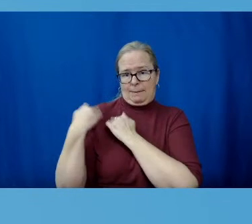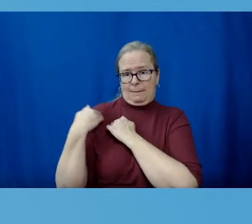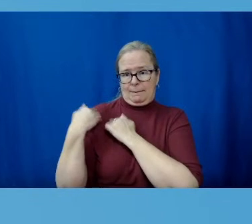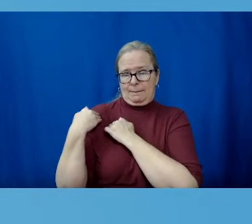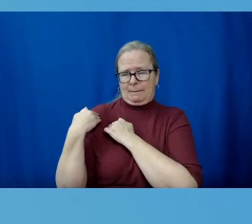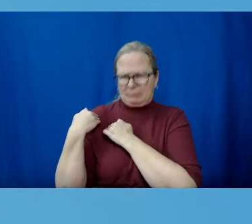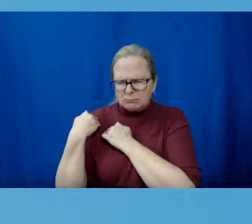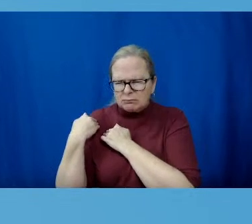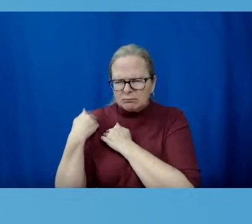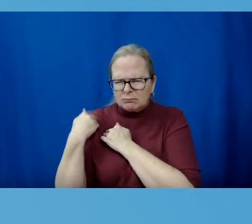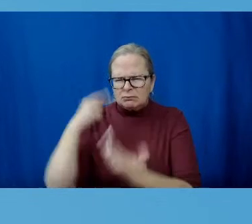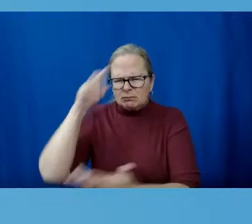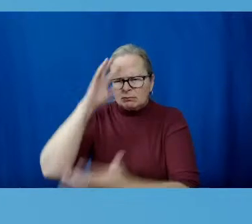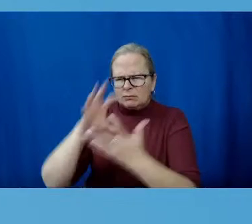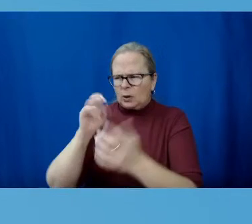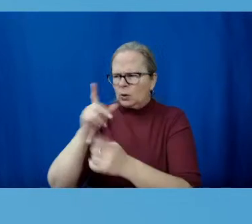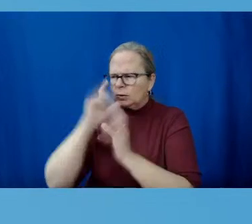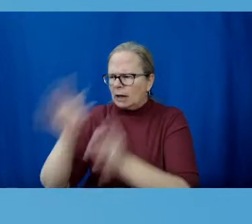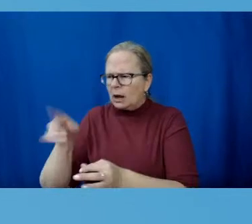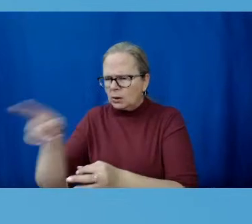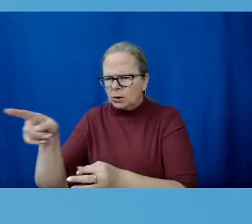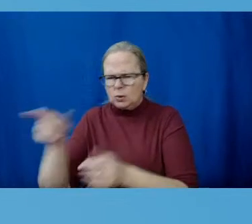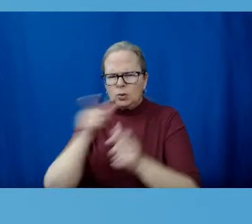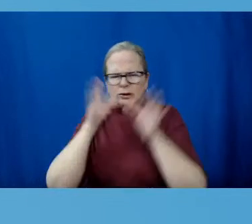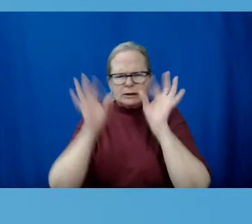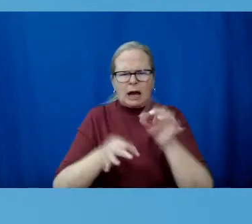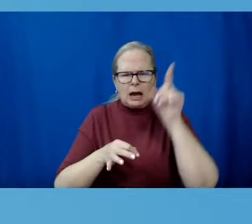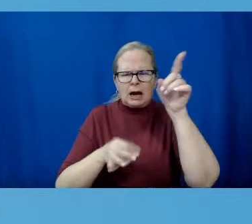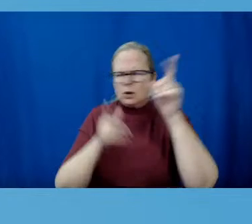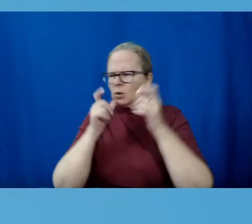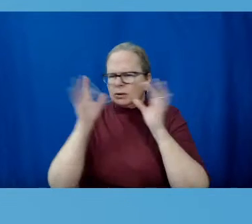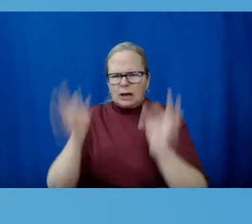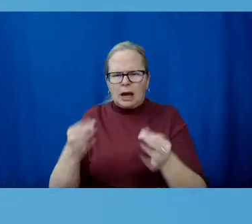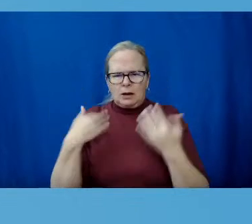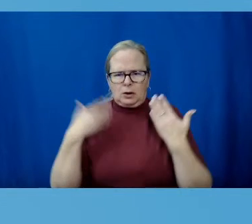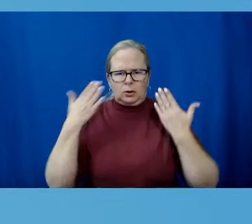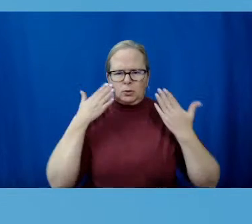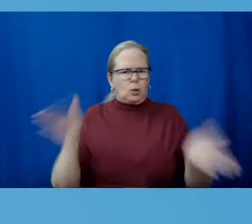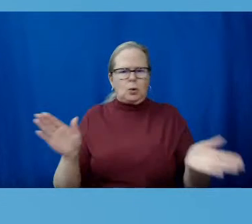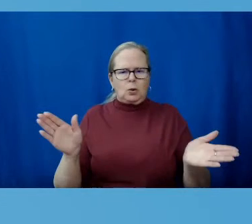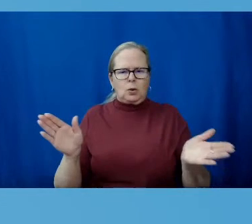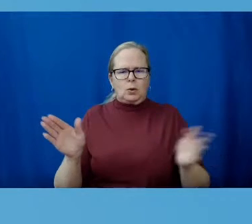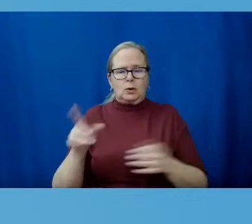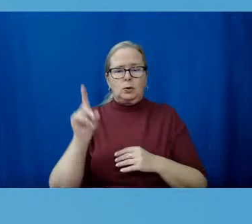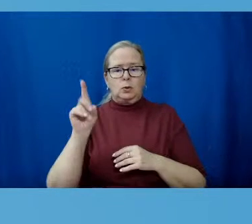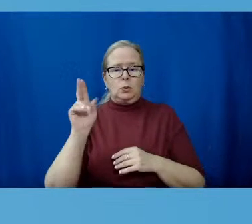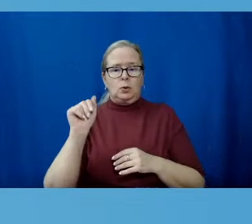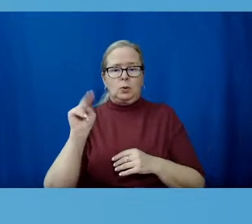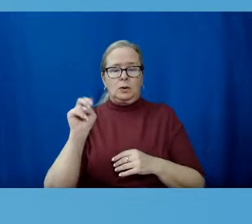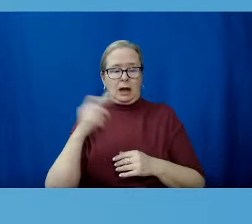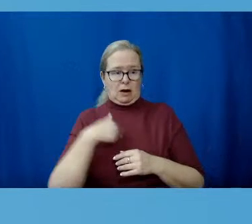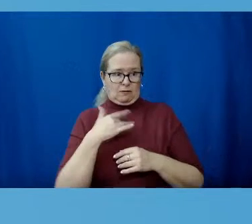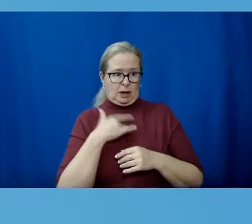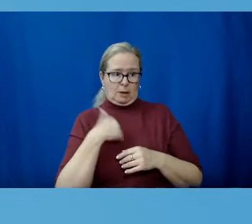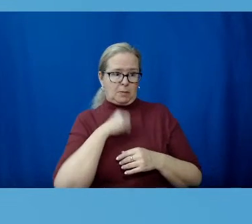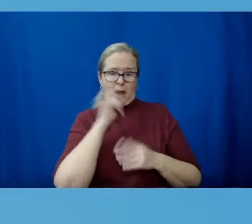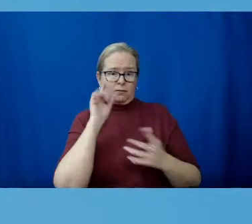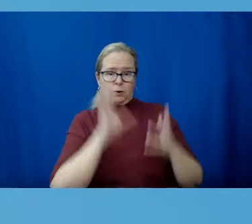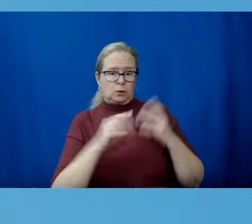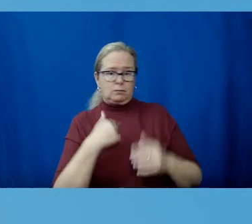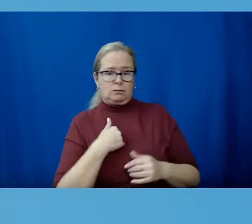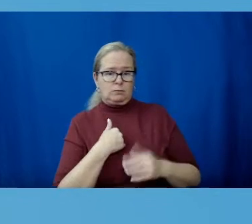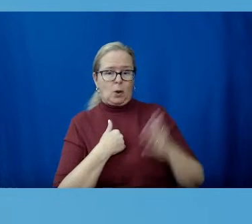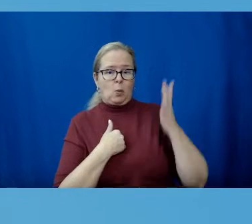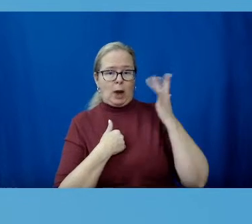don't. I don't think it's confusing, because a lot of times ministers, in whatever portfolio they're in, are